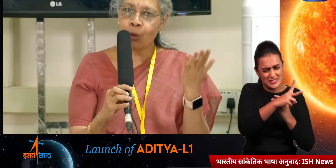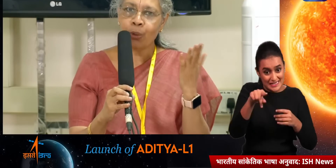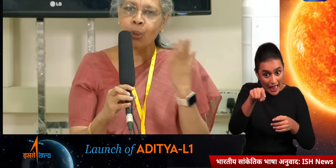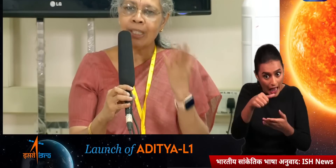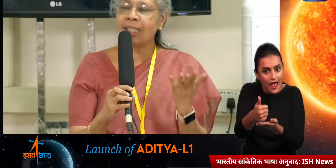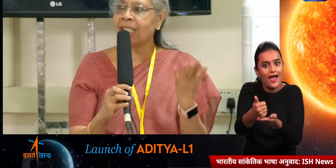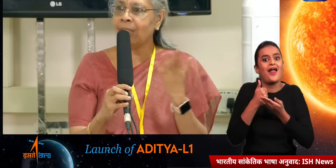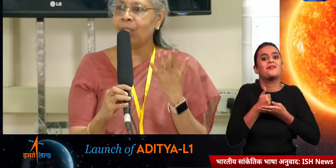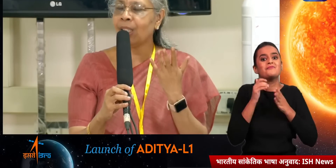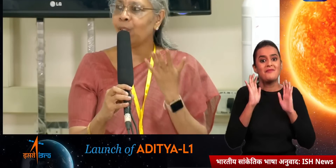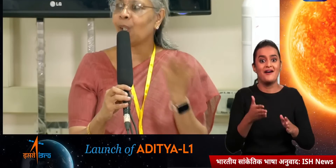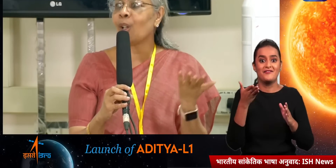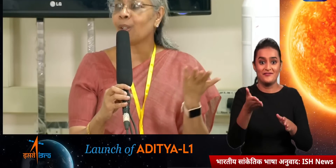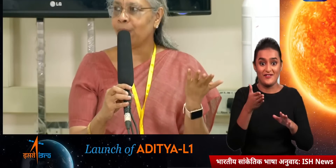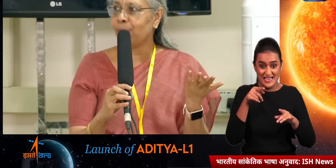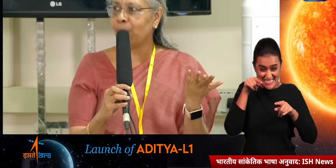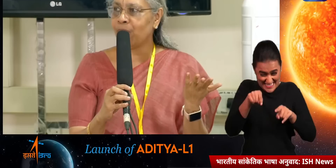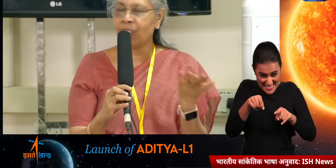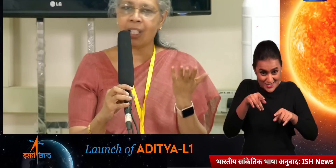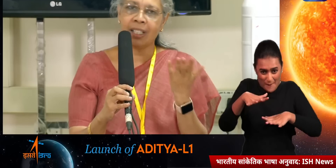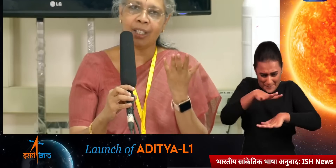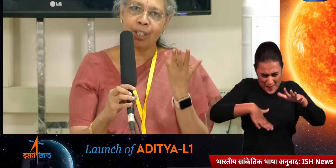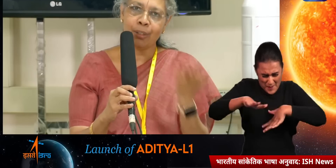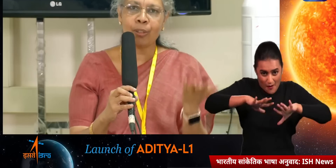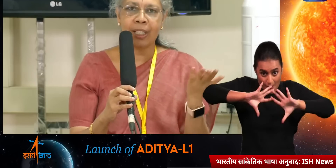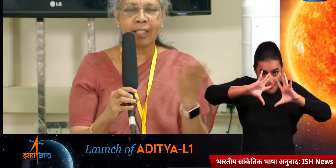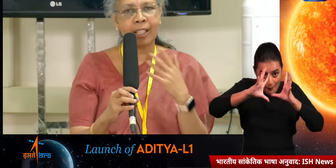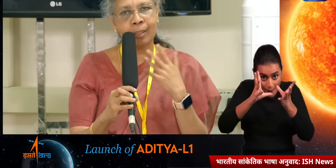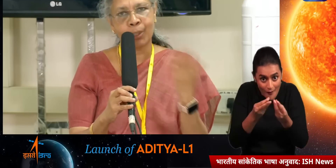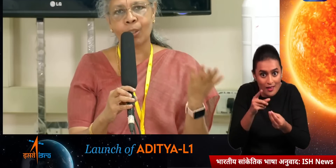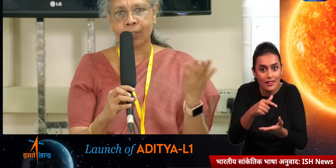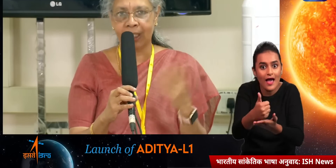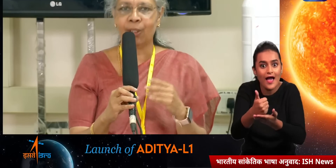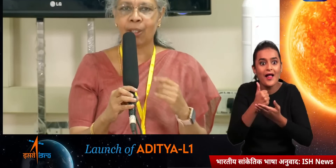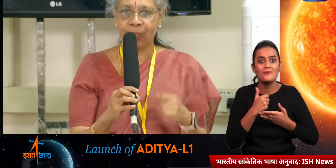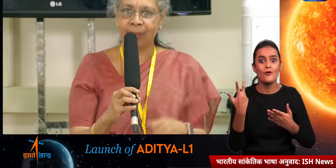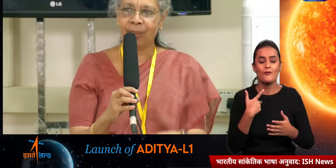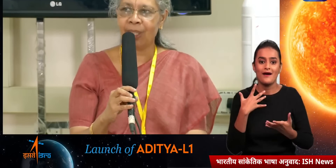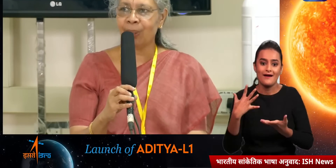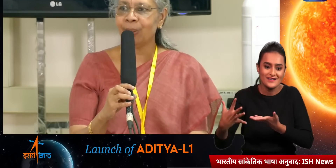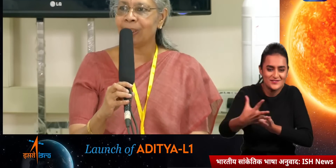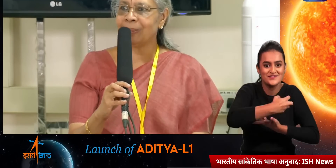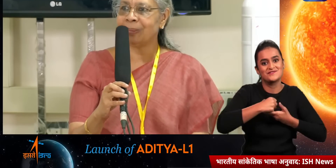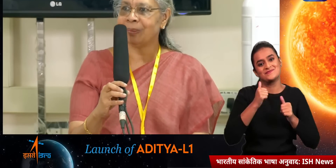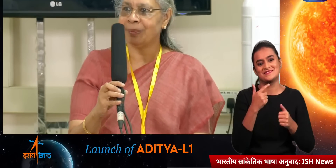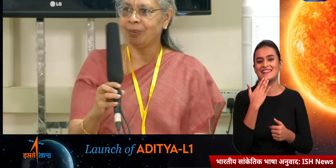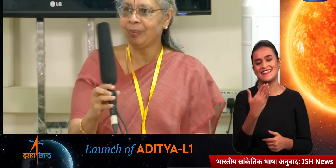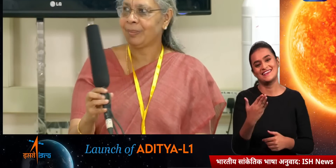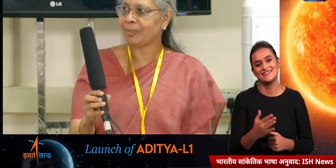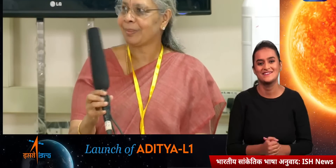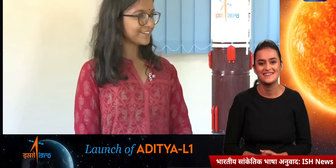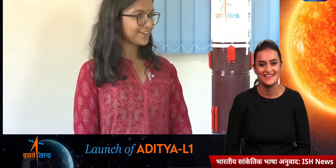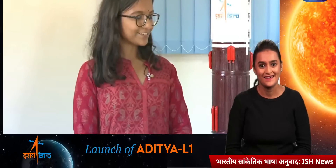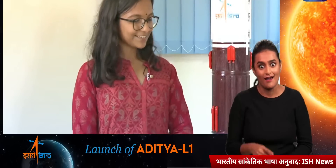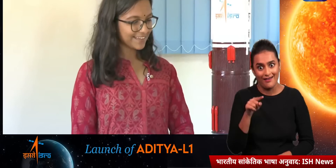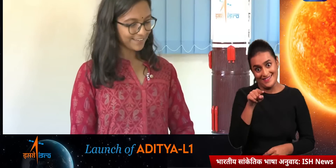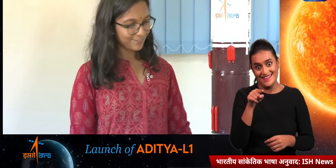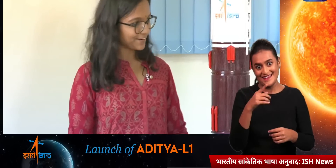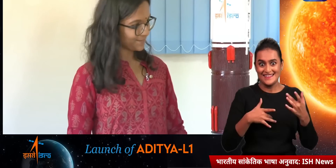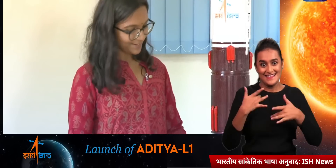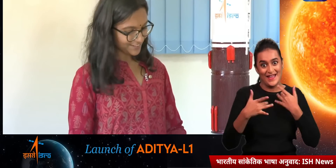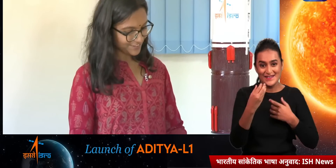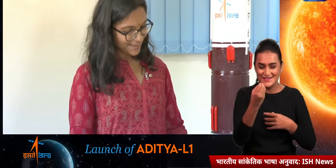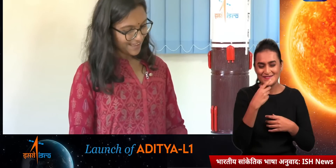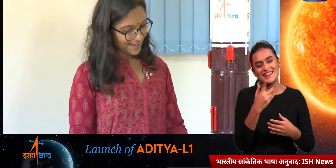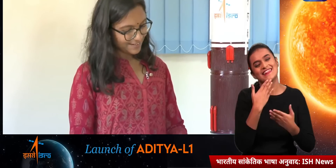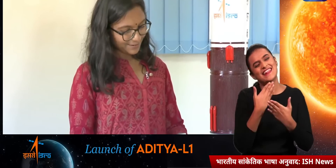these holistically will give you a lot of information regarding not only the sun, but also the heliosphere. Thank you. That was very interesting, Doctor. Thank you